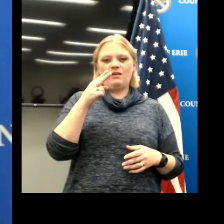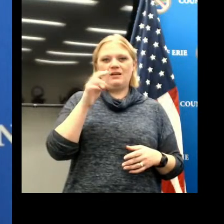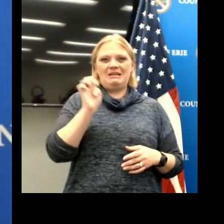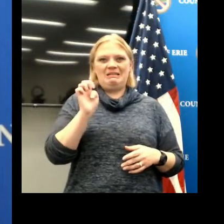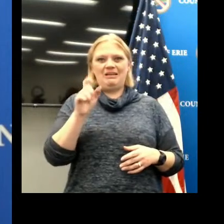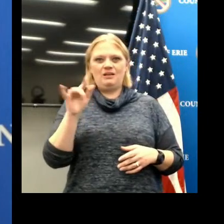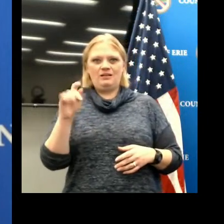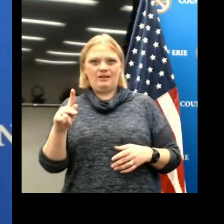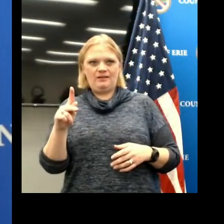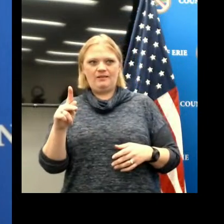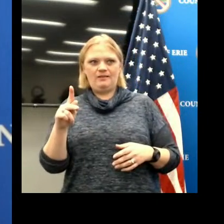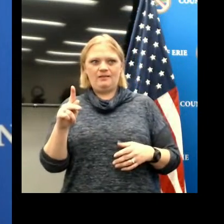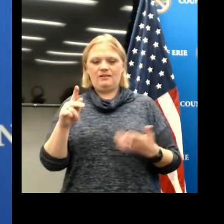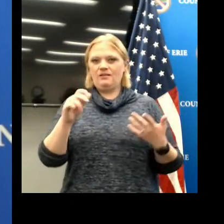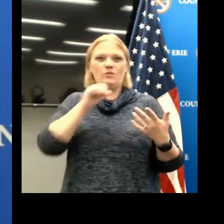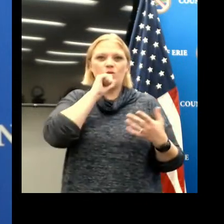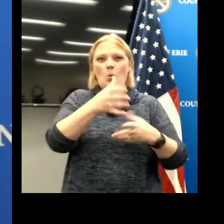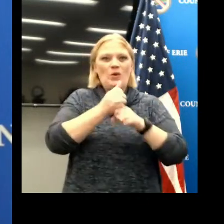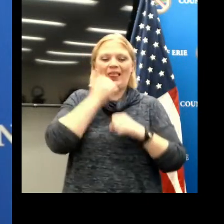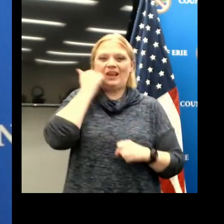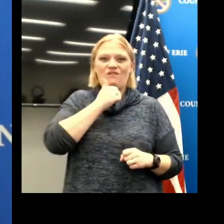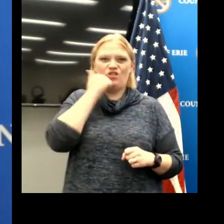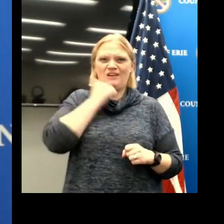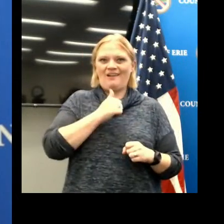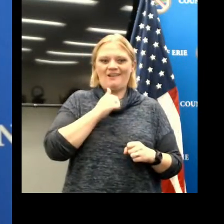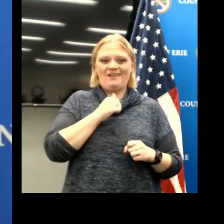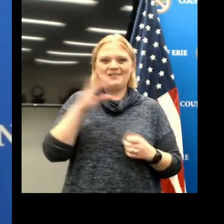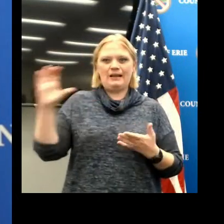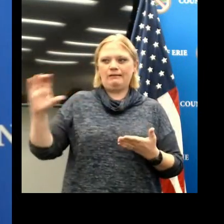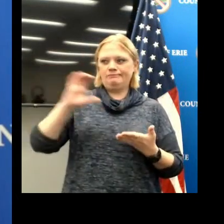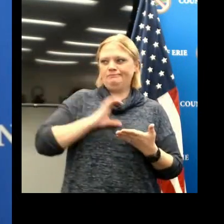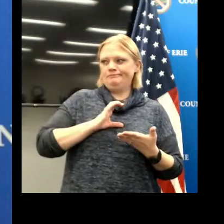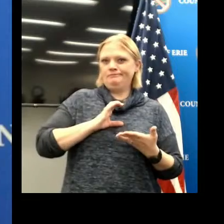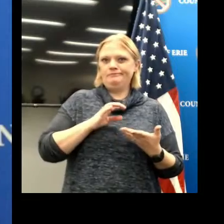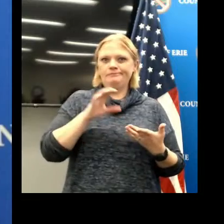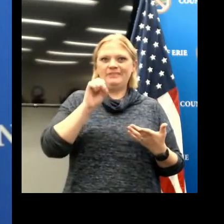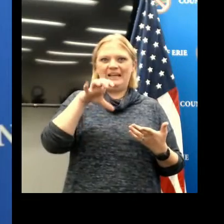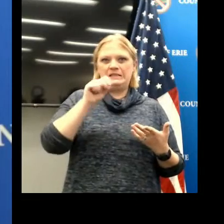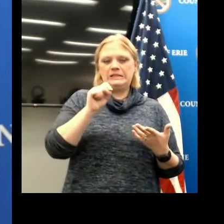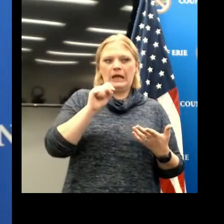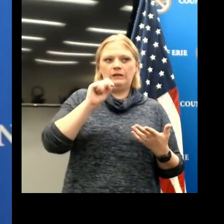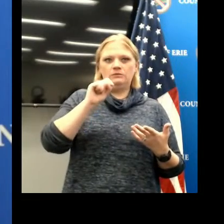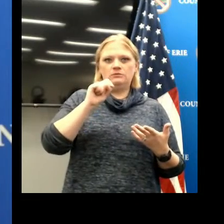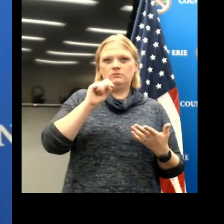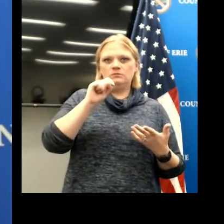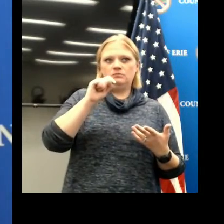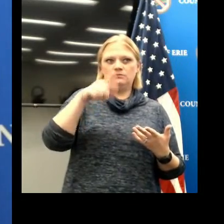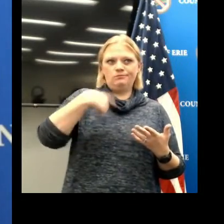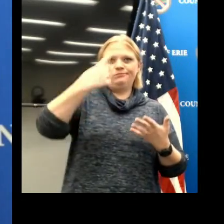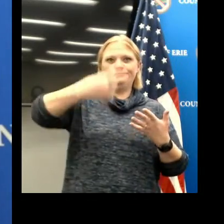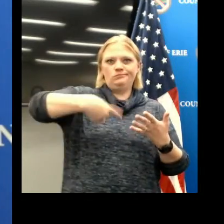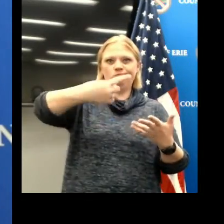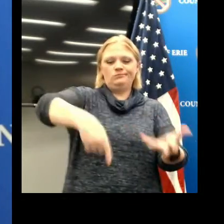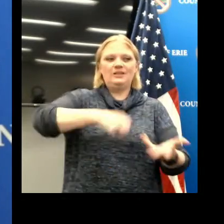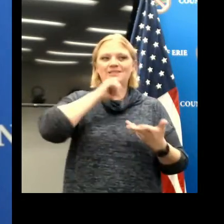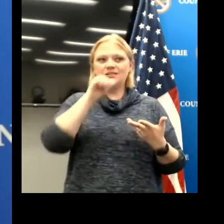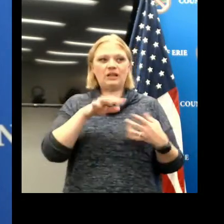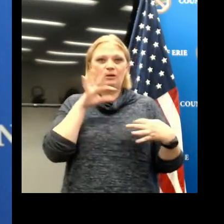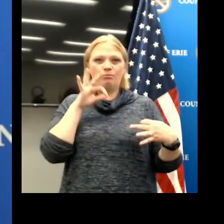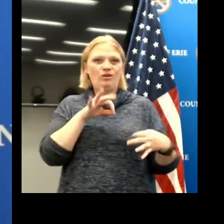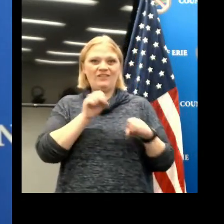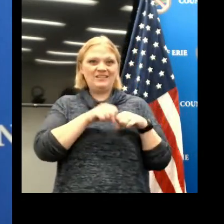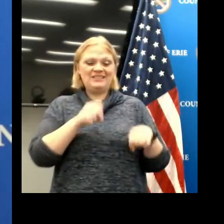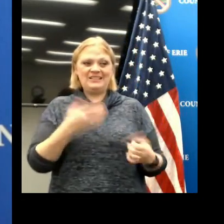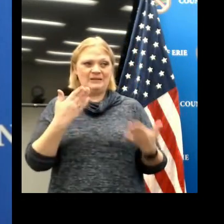partials during the week. We don't get it every day except the hospitalization death, and that's not a perfect system because someone could have died